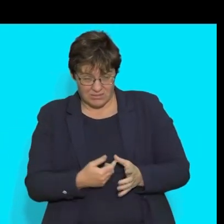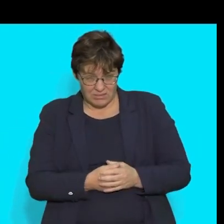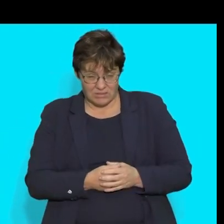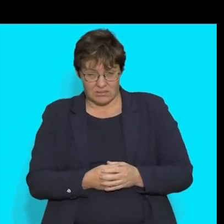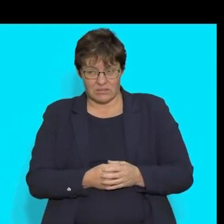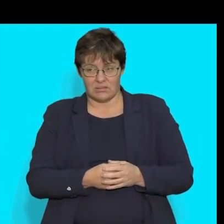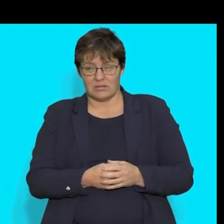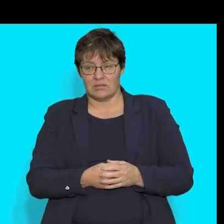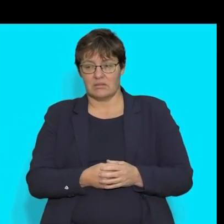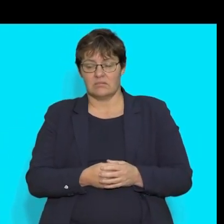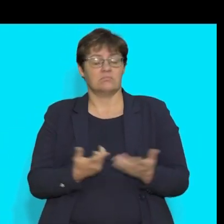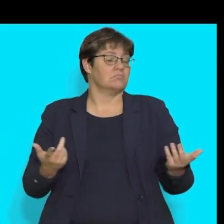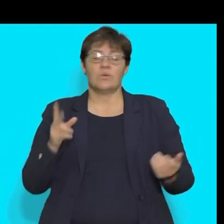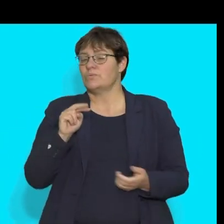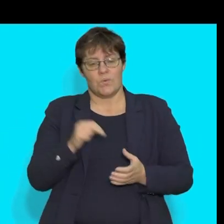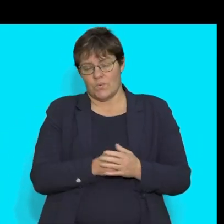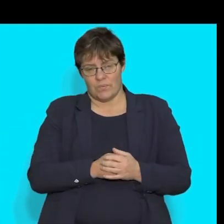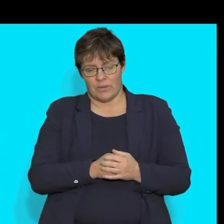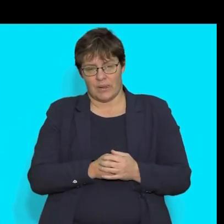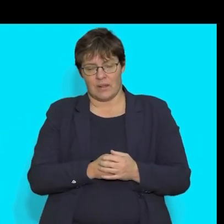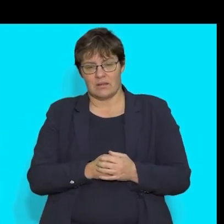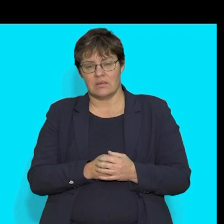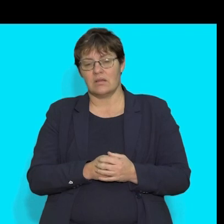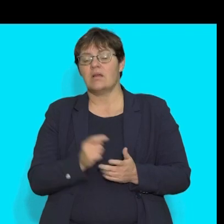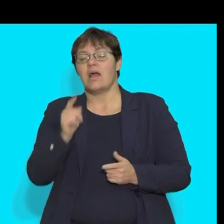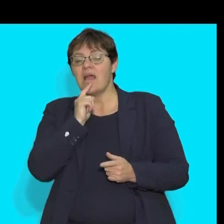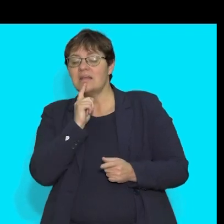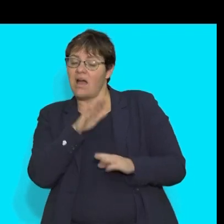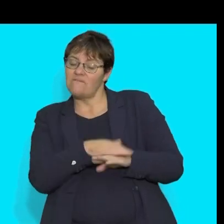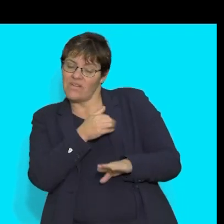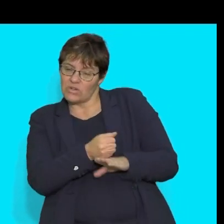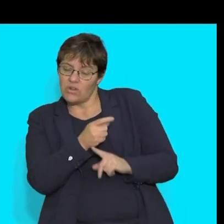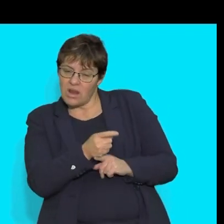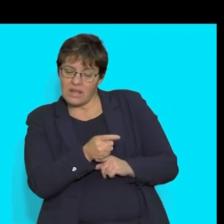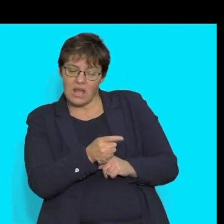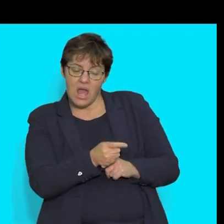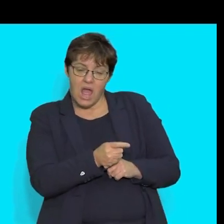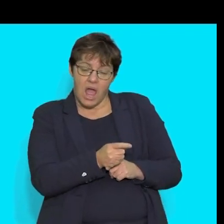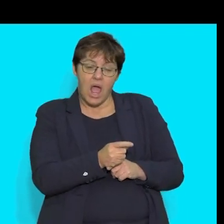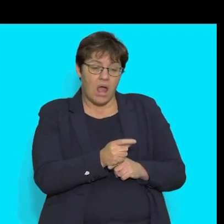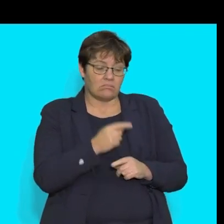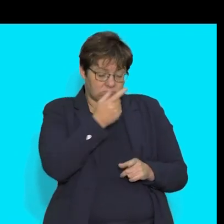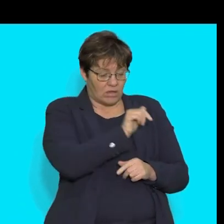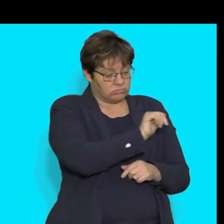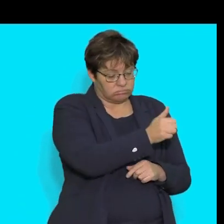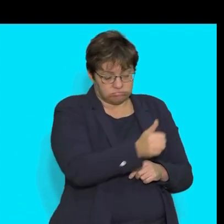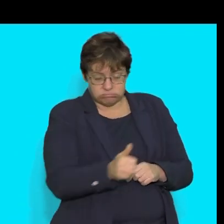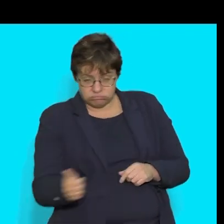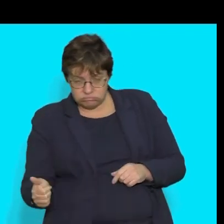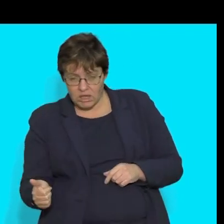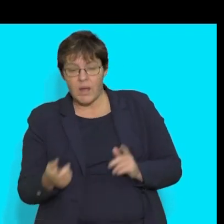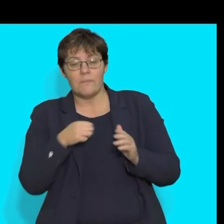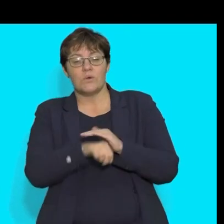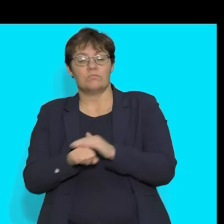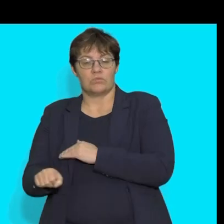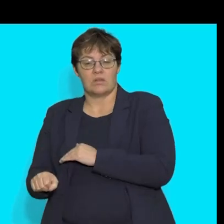Interesting question. The answer is no, guys. It is laid on the foundation that traits could be passed down to offsprings,